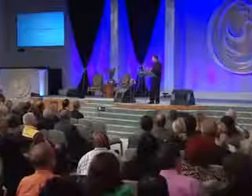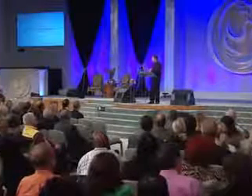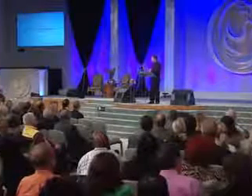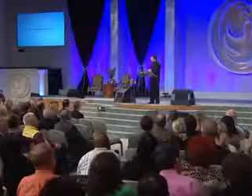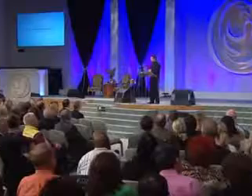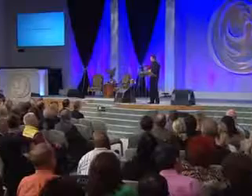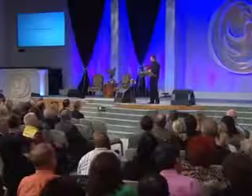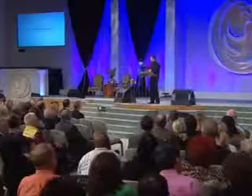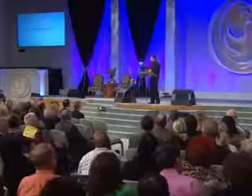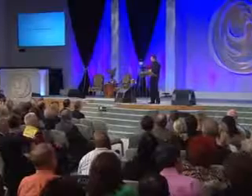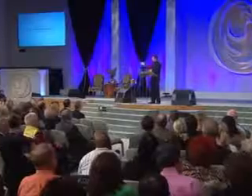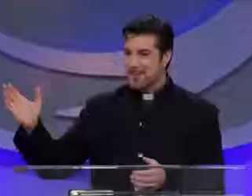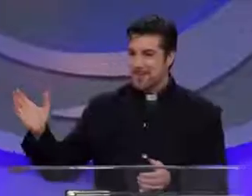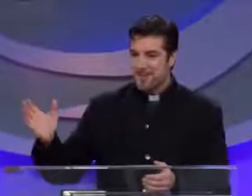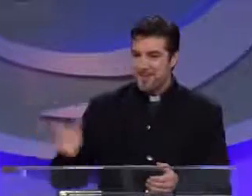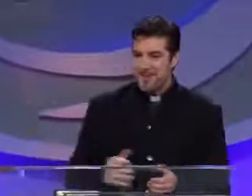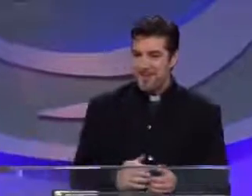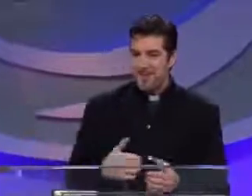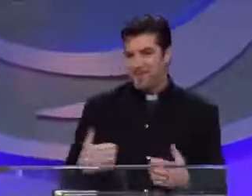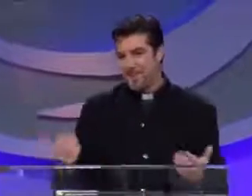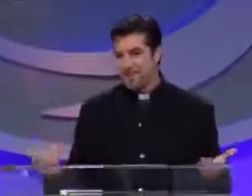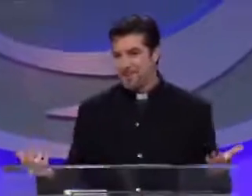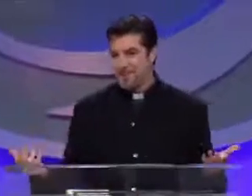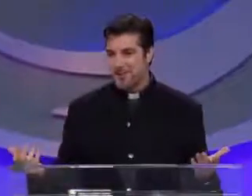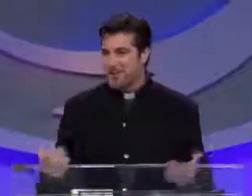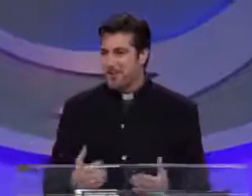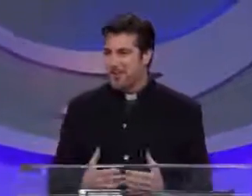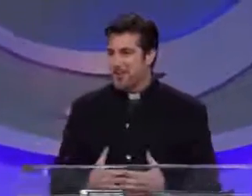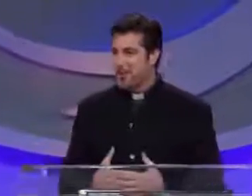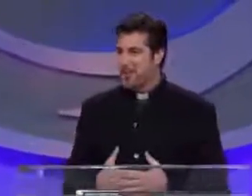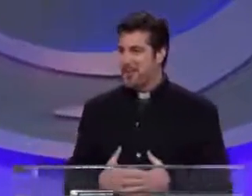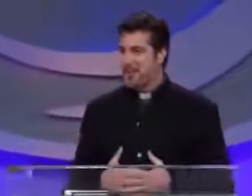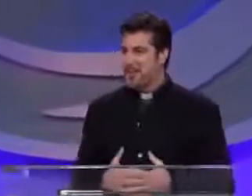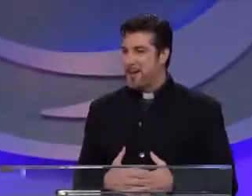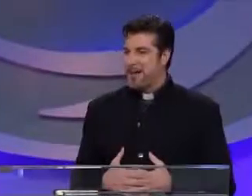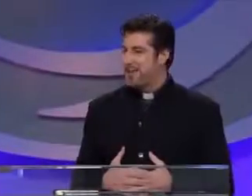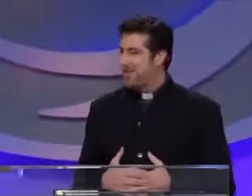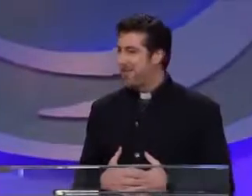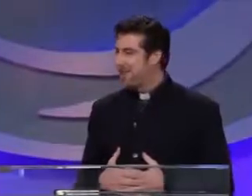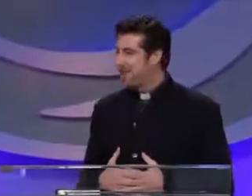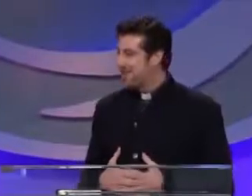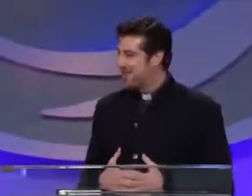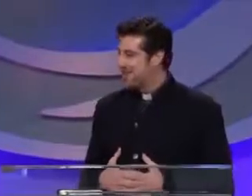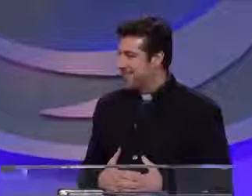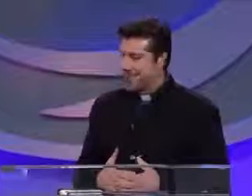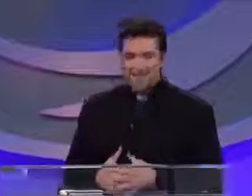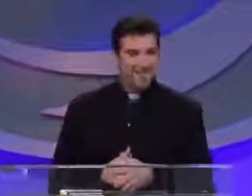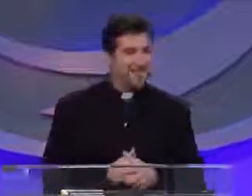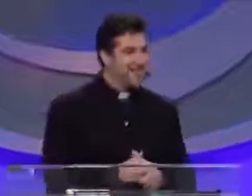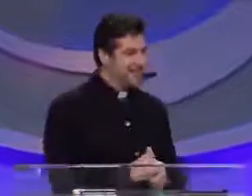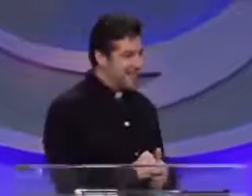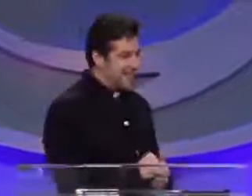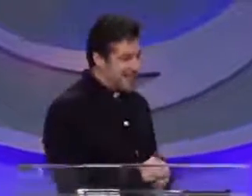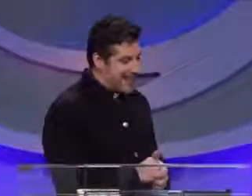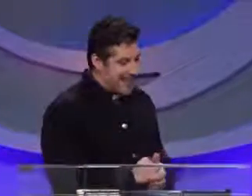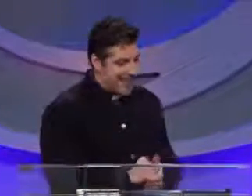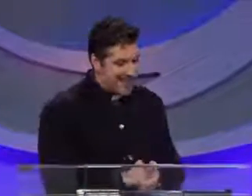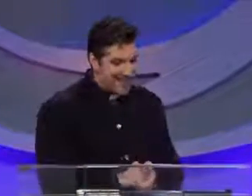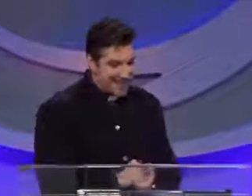Spirit." All Catholics, except a couple of us who, they call us the ecumenical delegation.